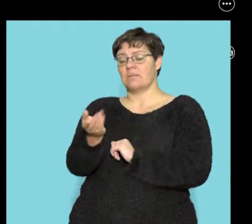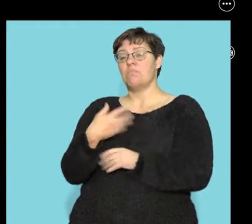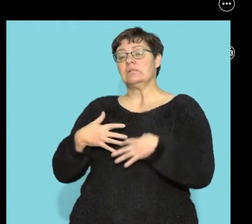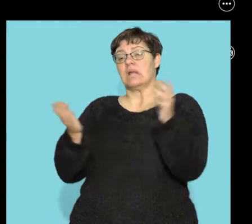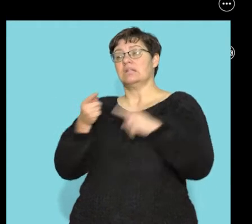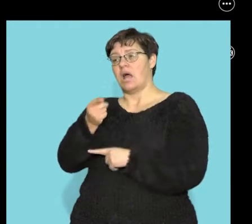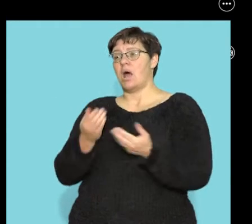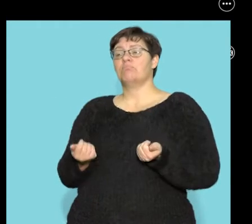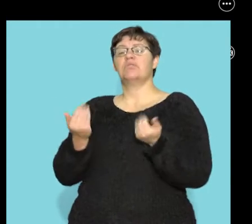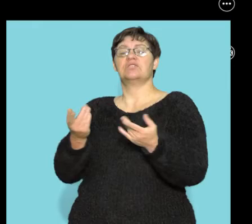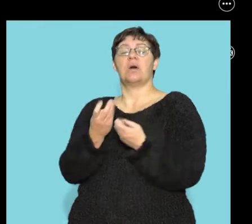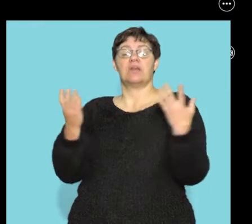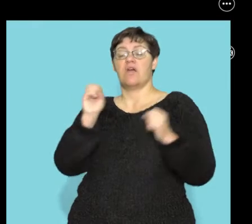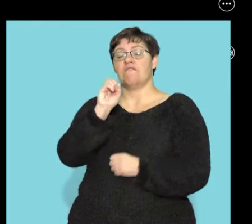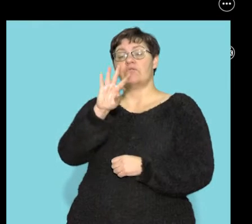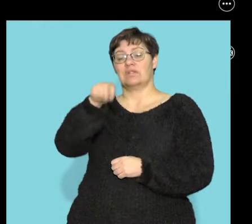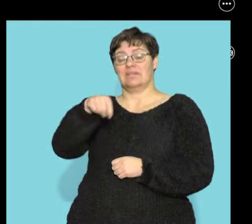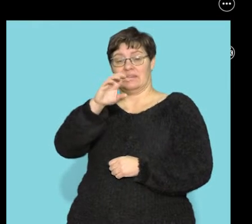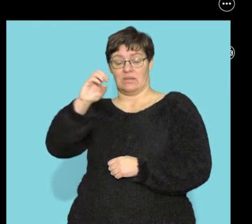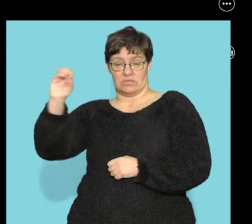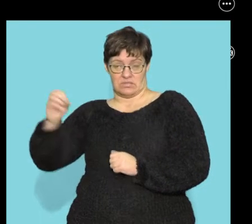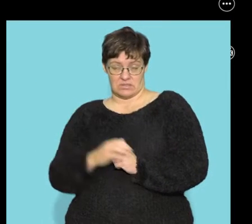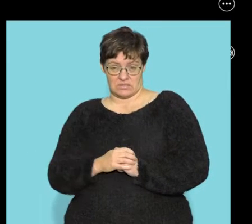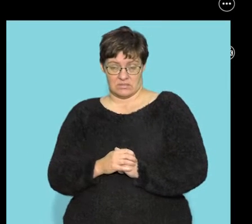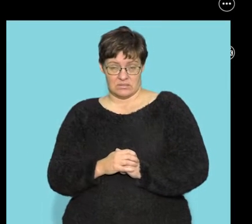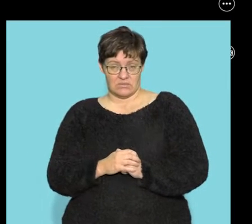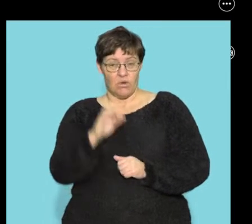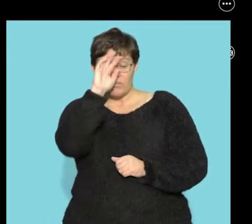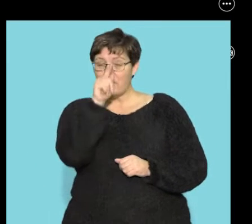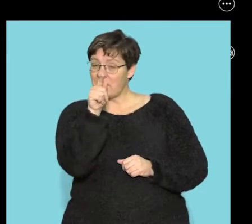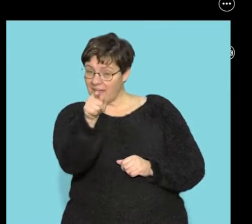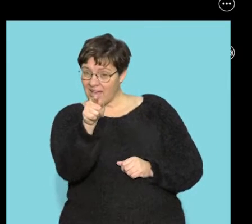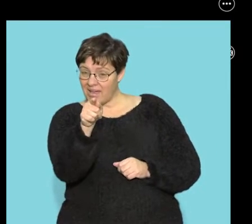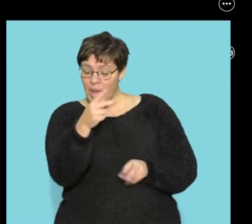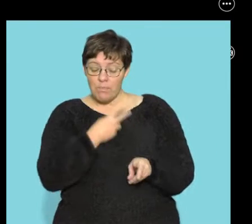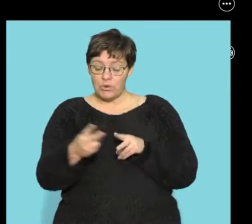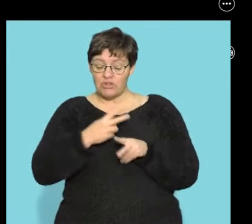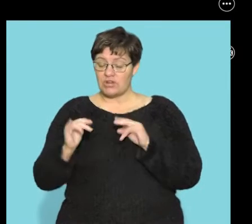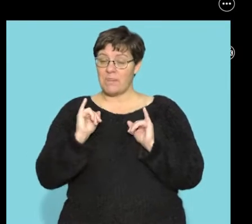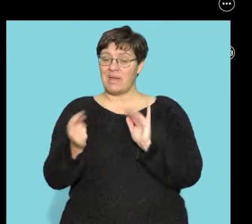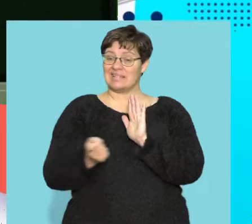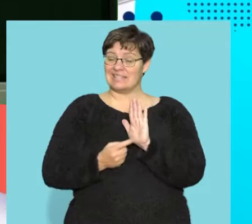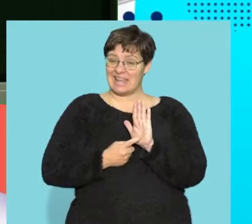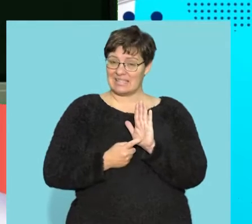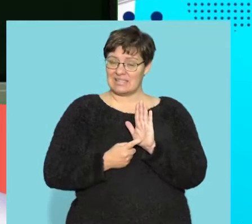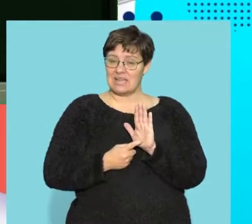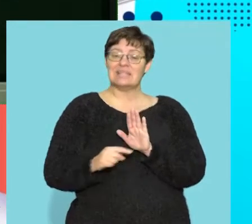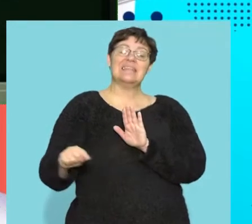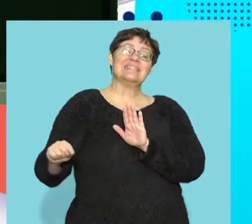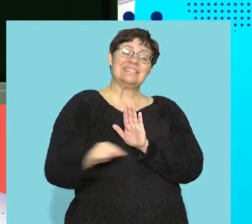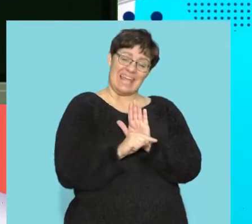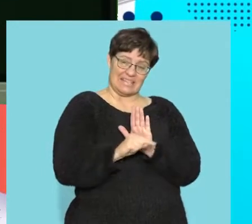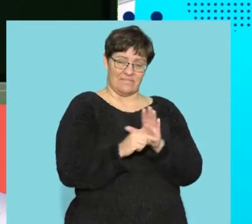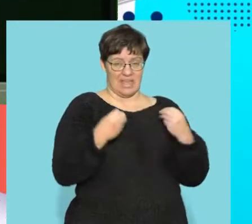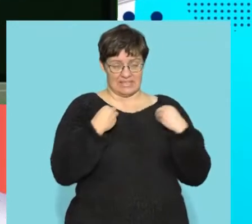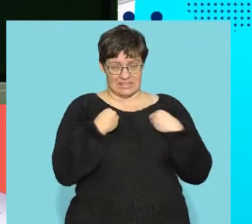firstly, I have a provision of 14,000 Rand. You do remember that provision for bad debts is a